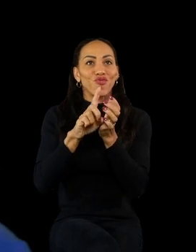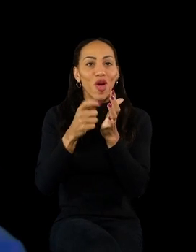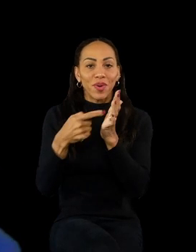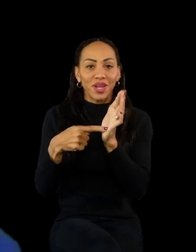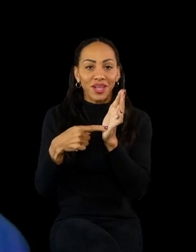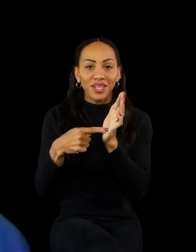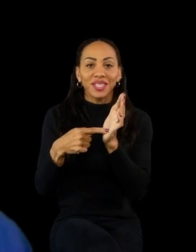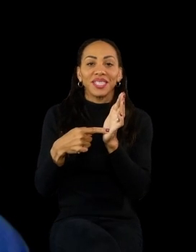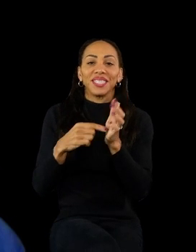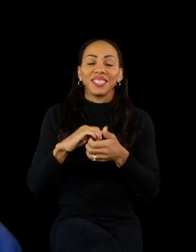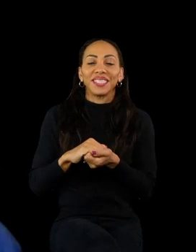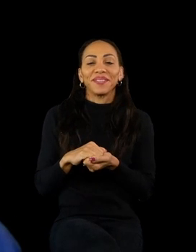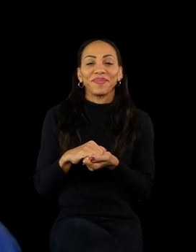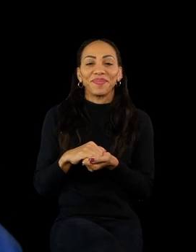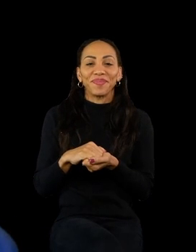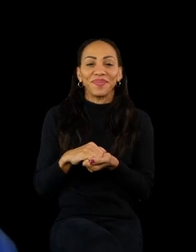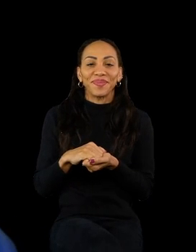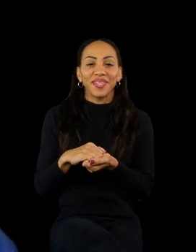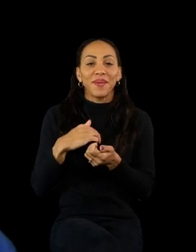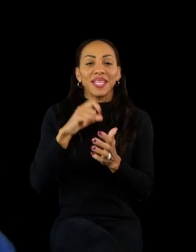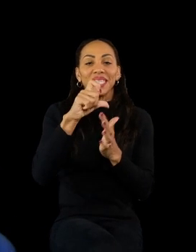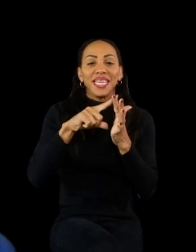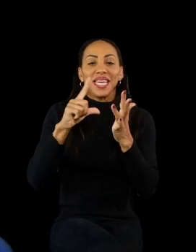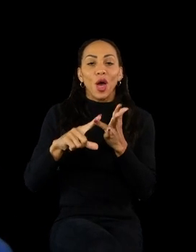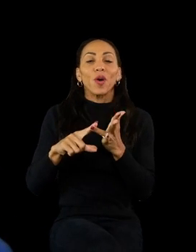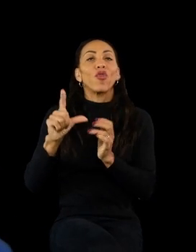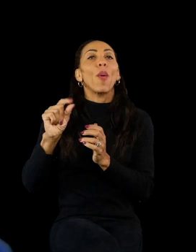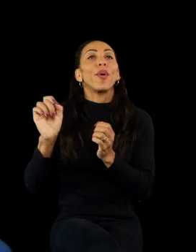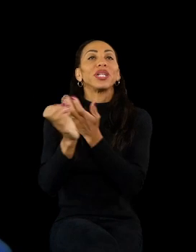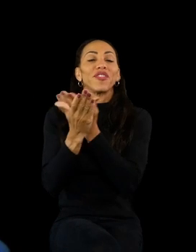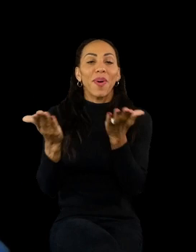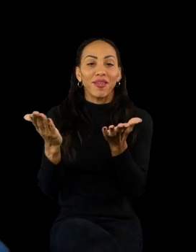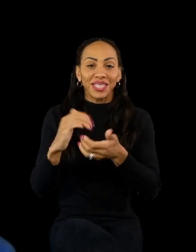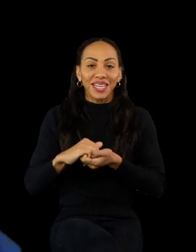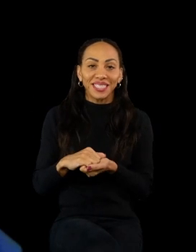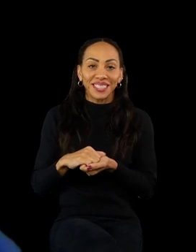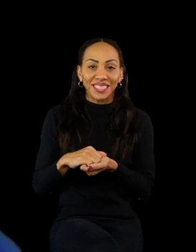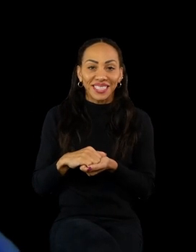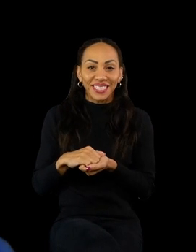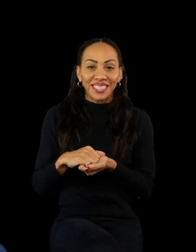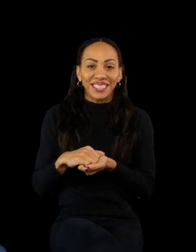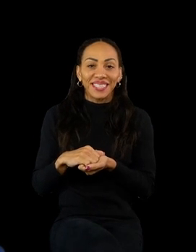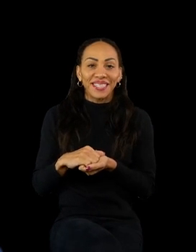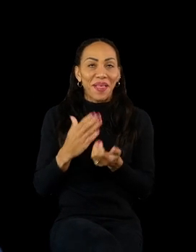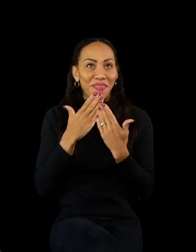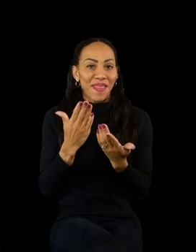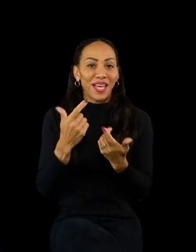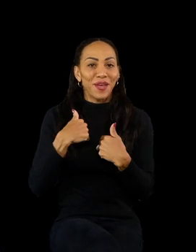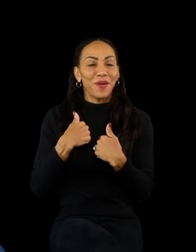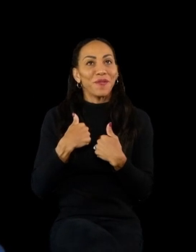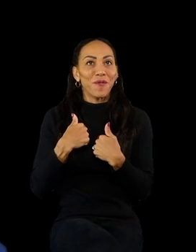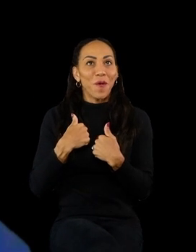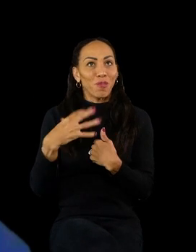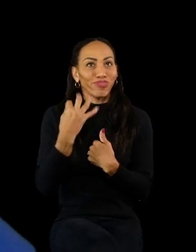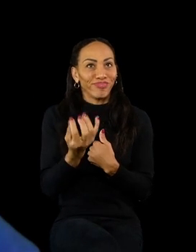Hi, I'm Robert. I'm the Artistic Director and CEO at Birds of Paradise. Well, thanks for having us today.